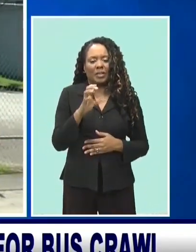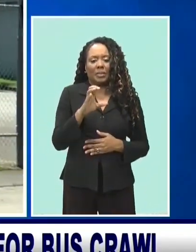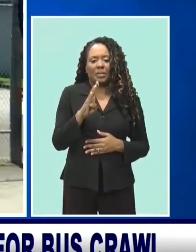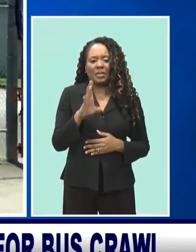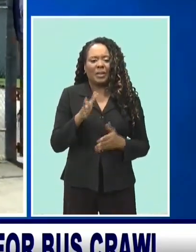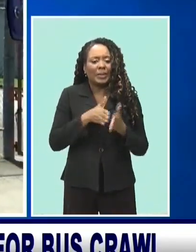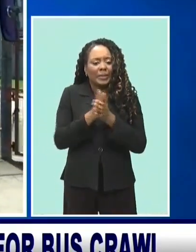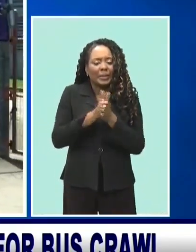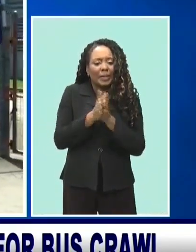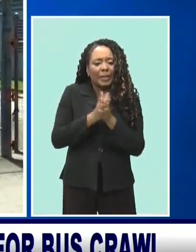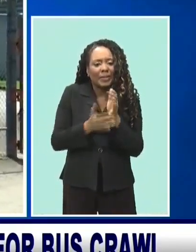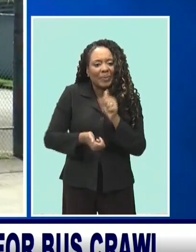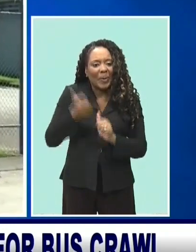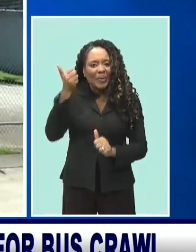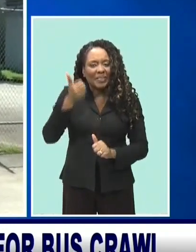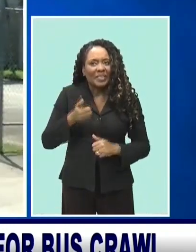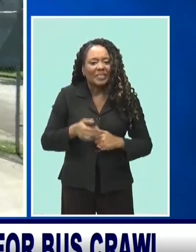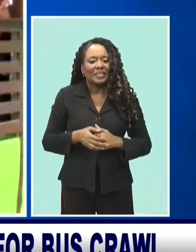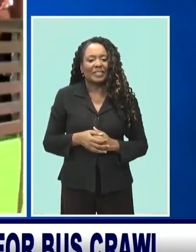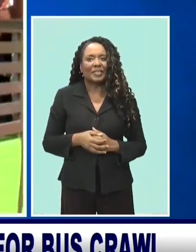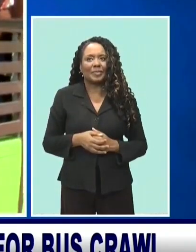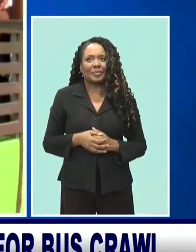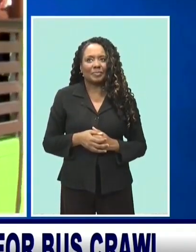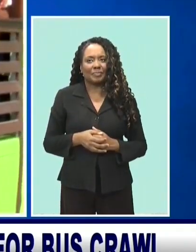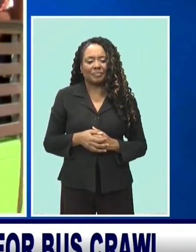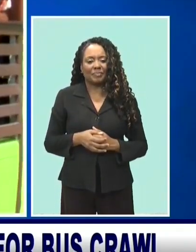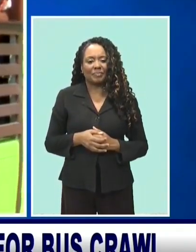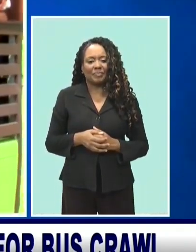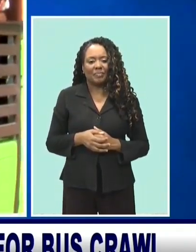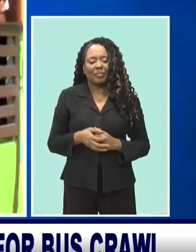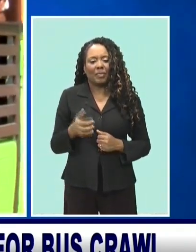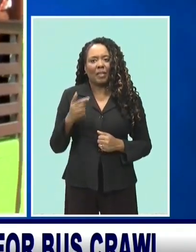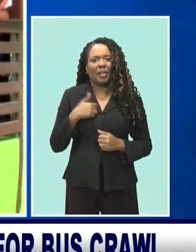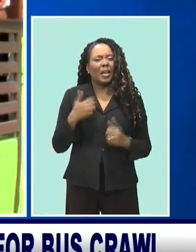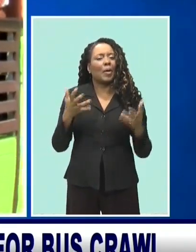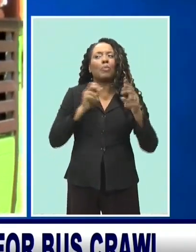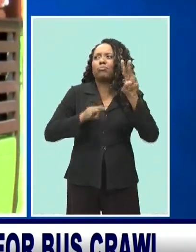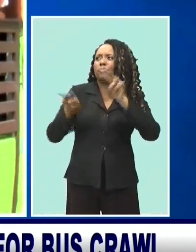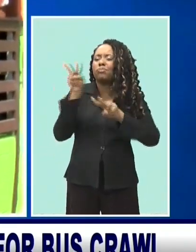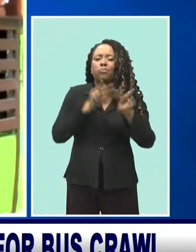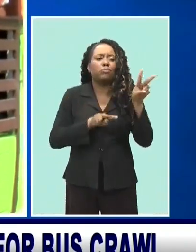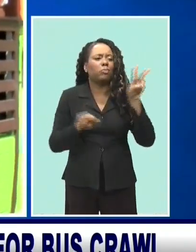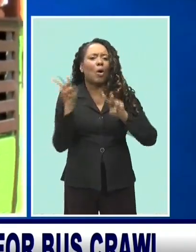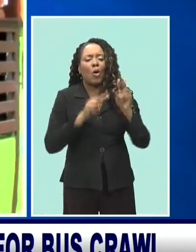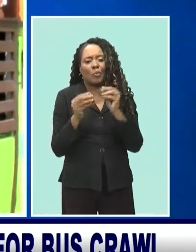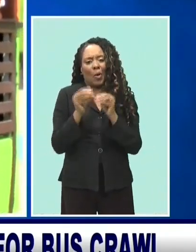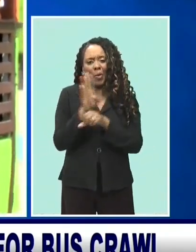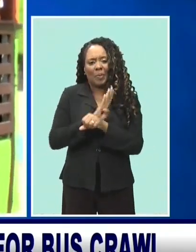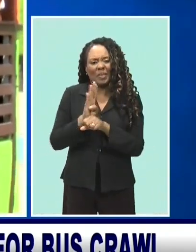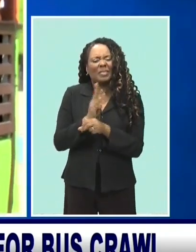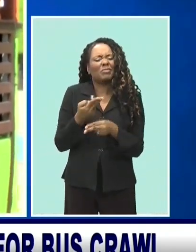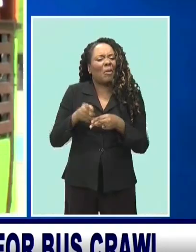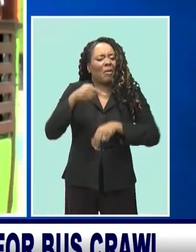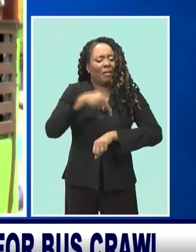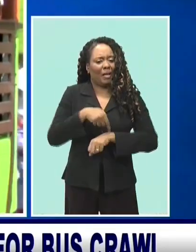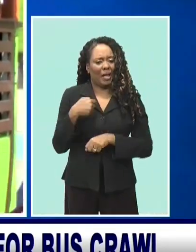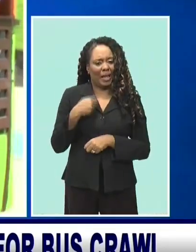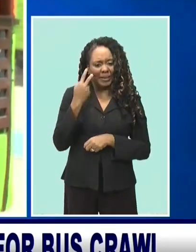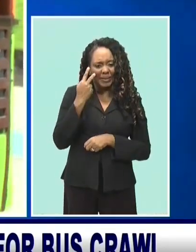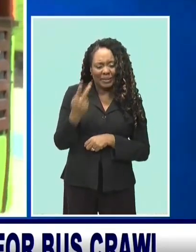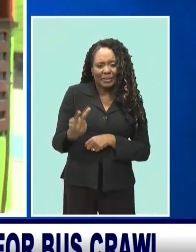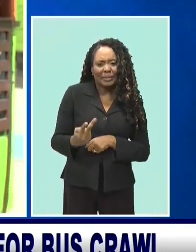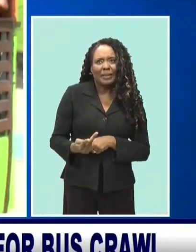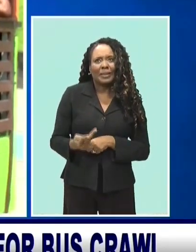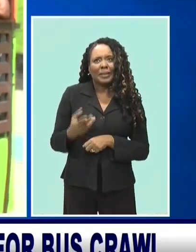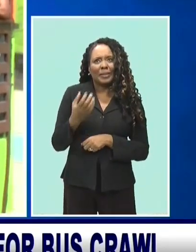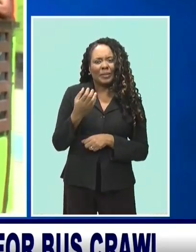forward to on the bus crawl. I'm looking forward to seeing more Barbados. I got a chance to briefly drive across the islands a